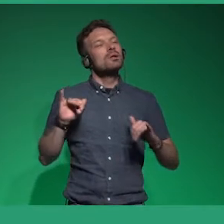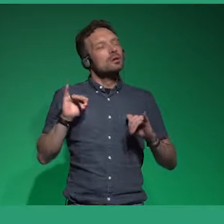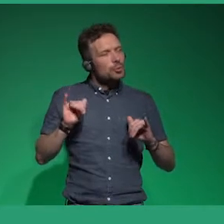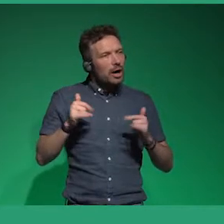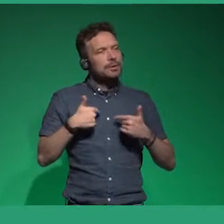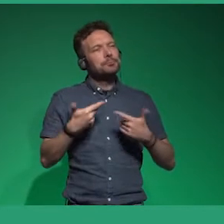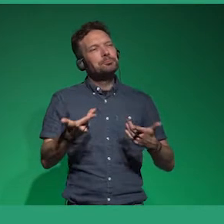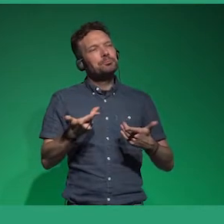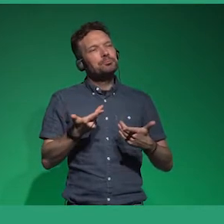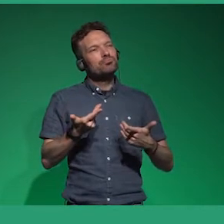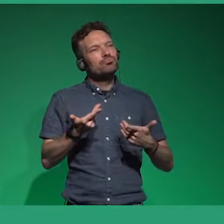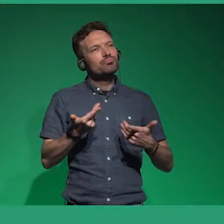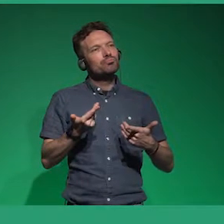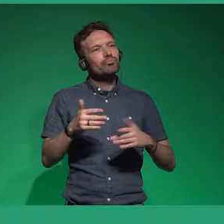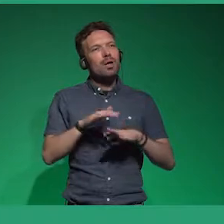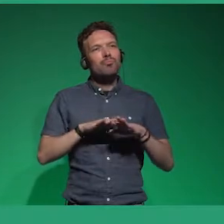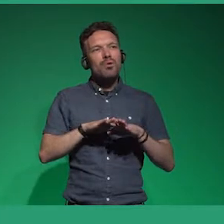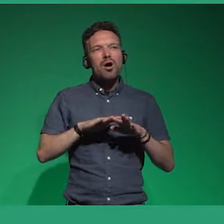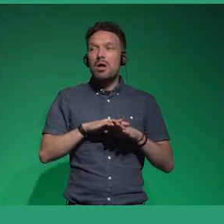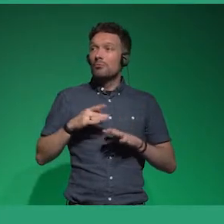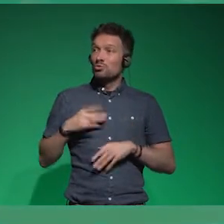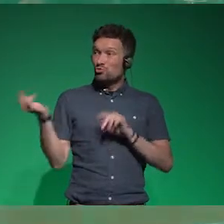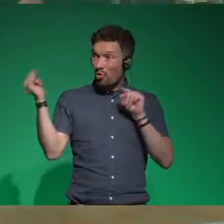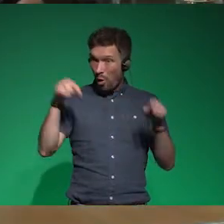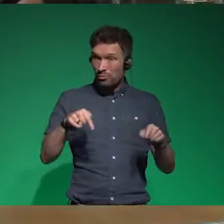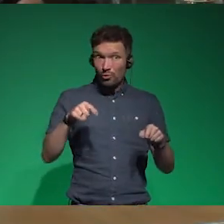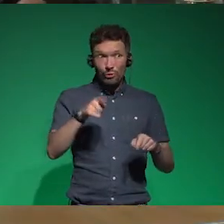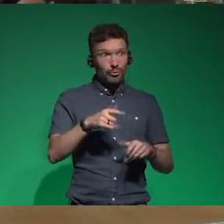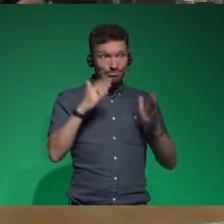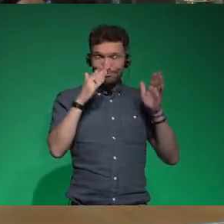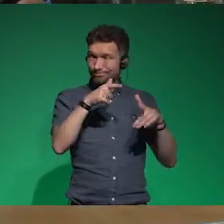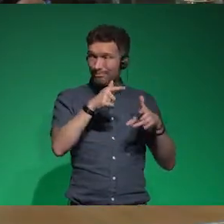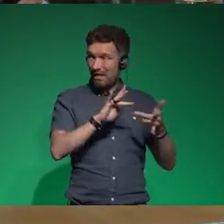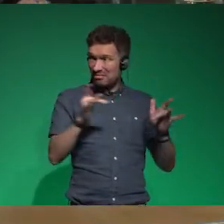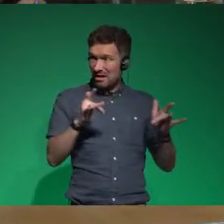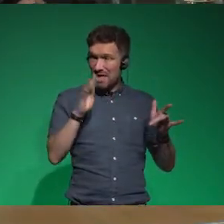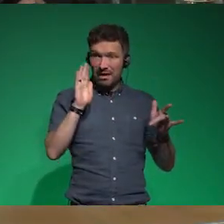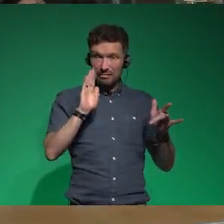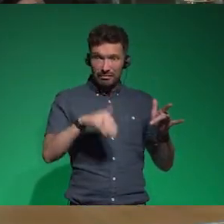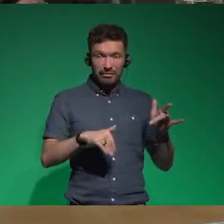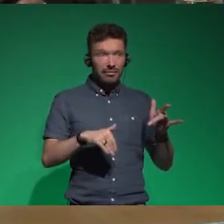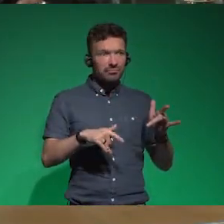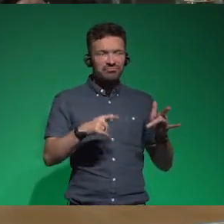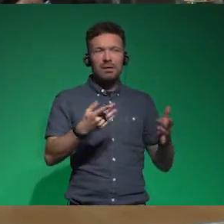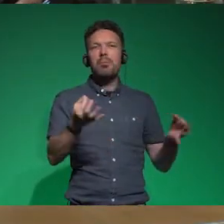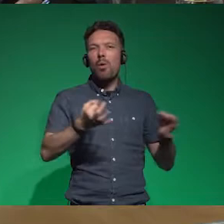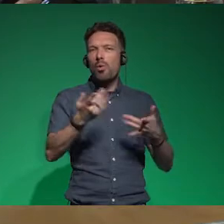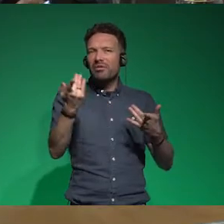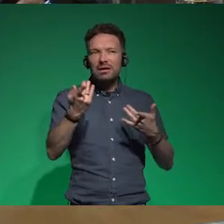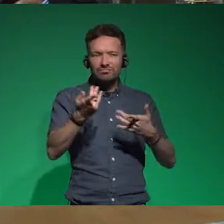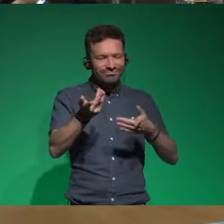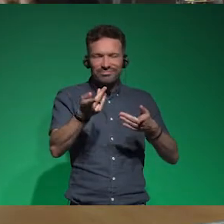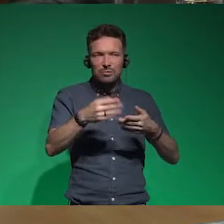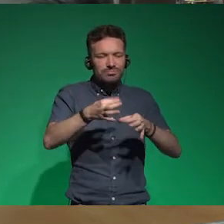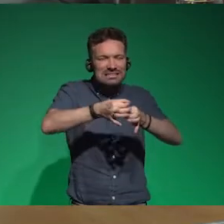will be there to reach the signal, but have to go. I mean, like walking